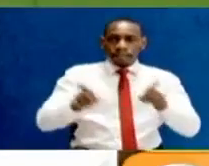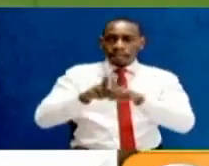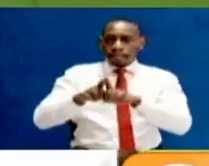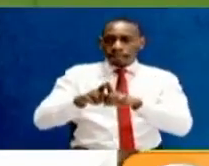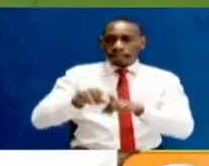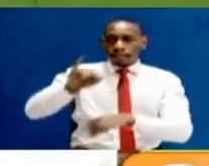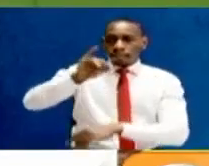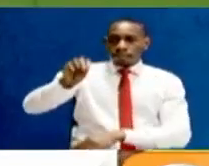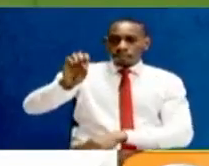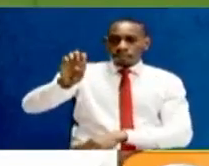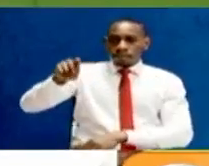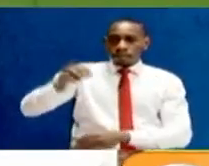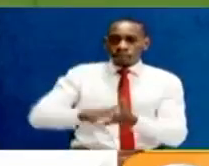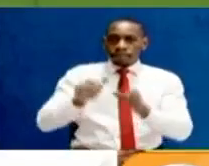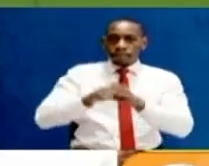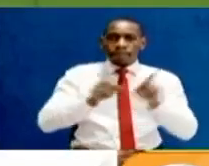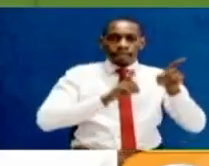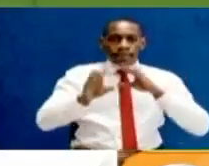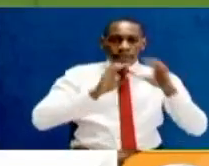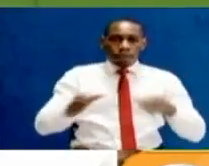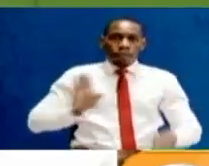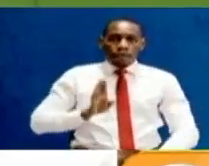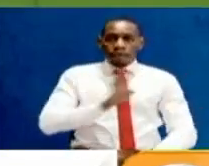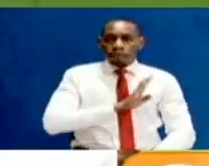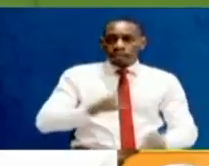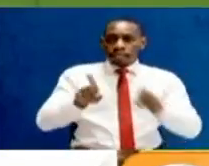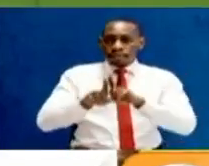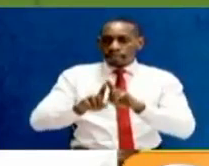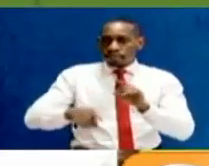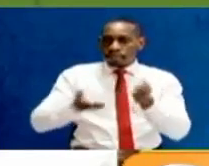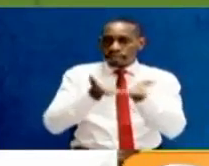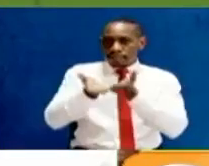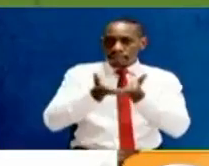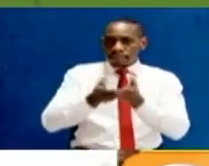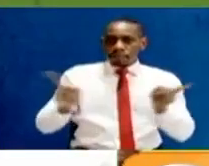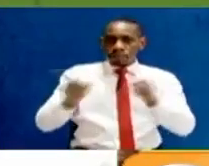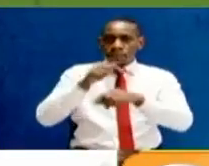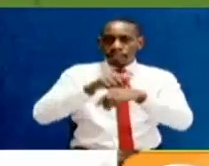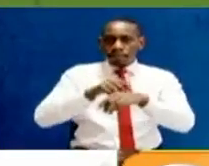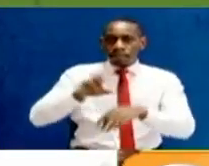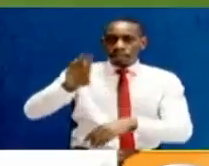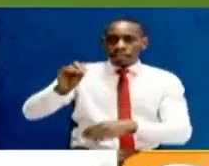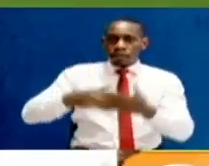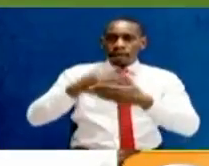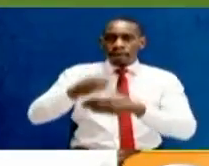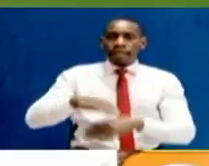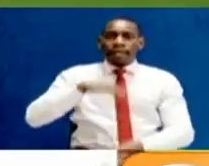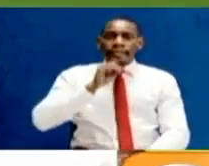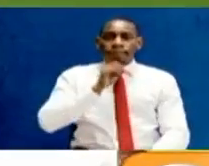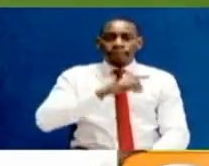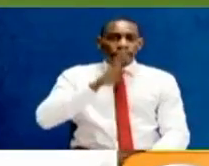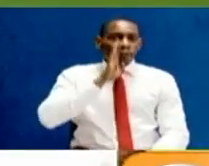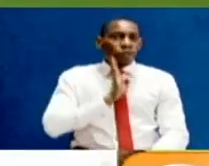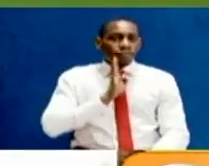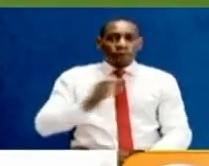been a member of Safaricom's board since 2008 and briefly served as a caretaker CEO following the death of Bob